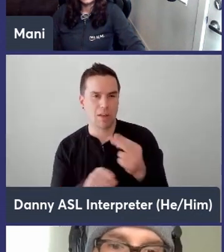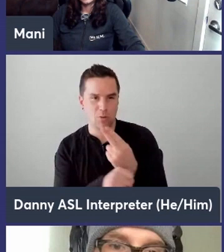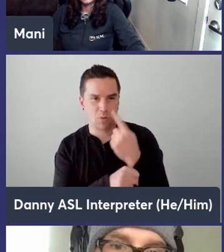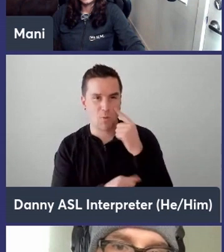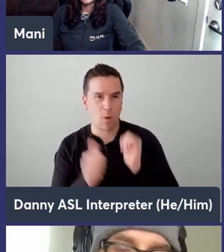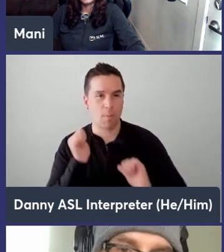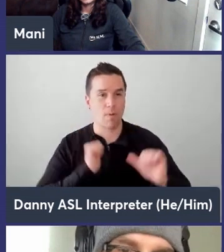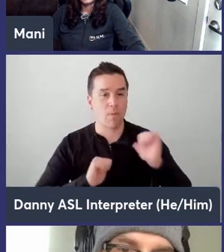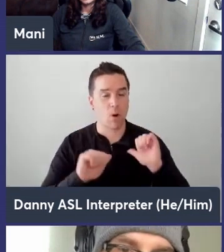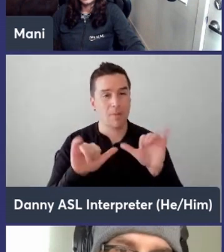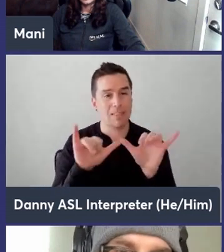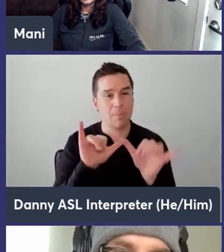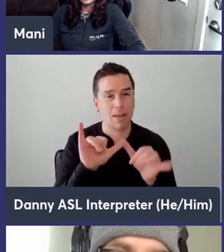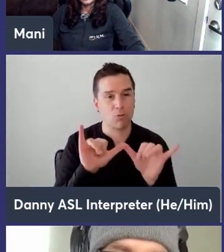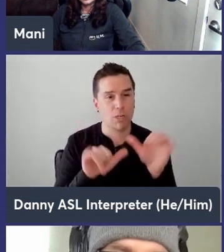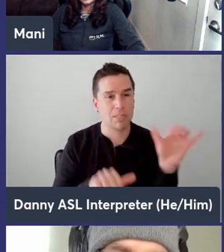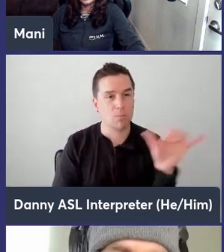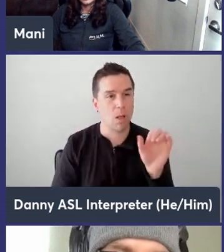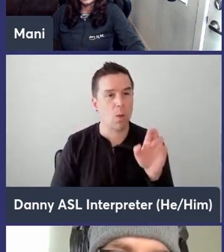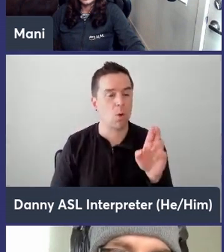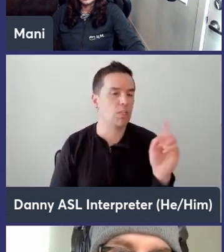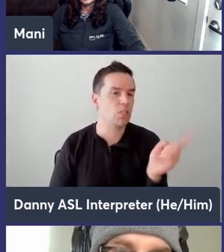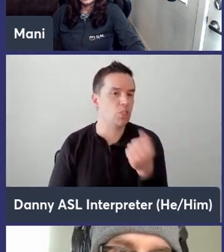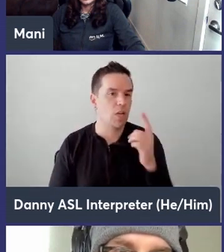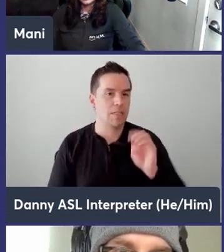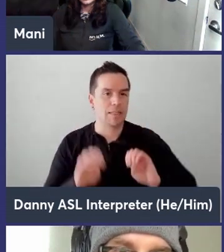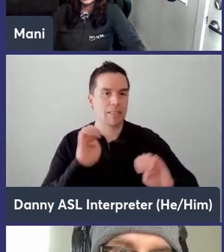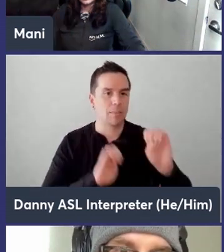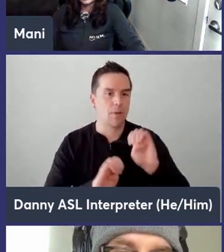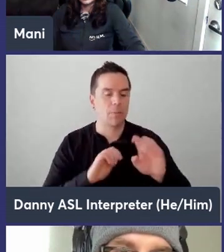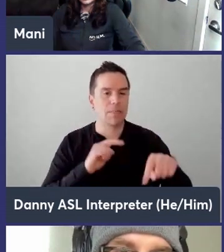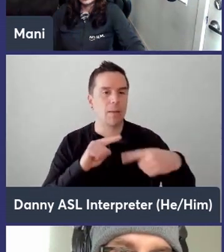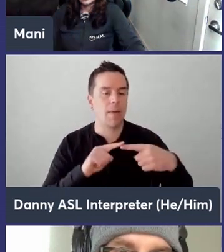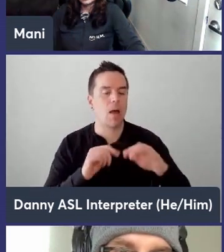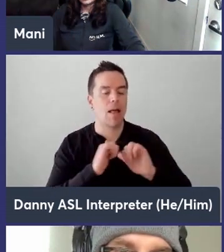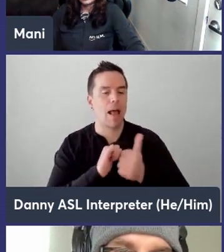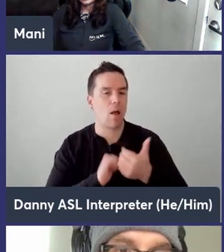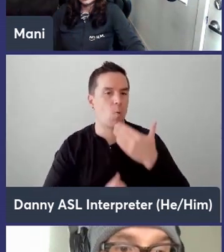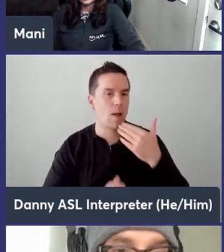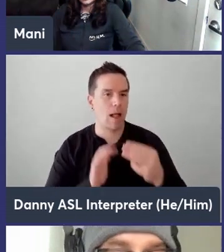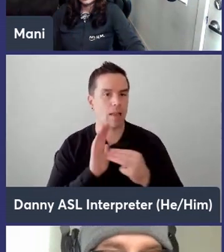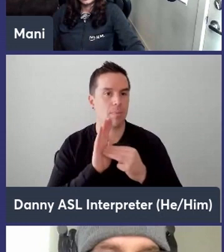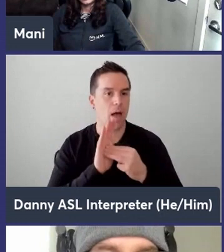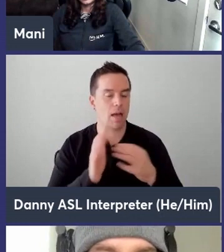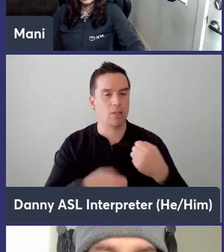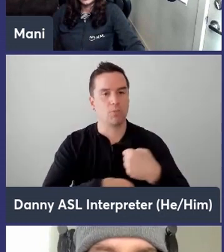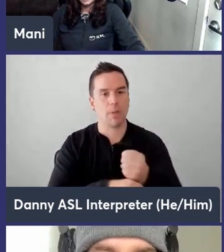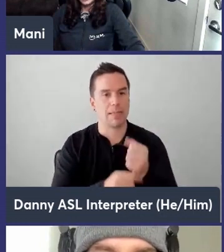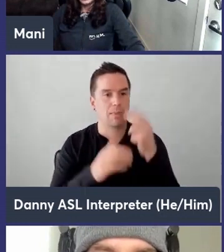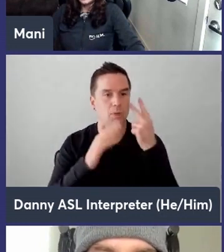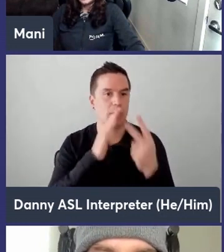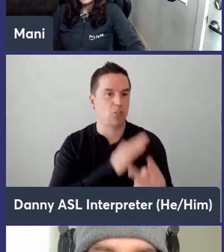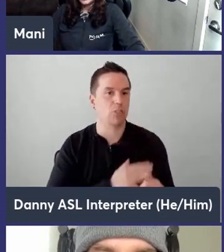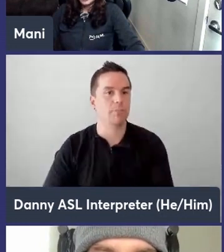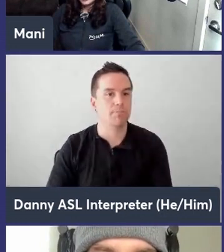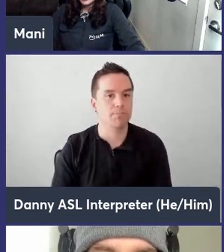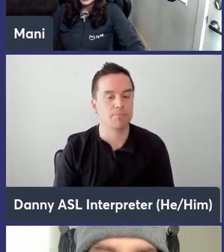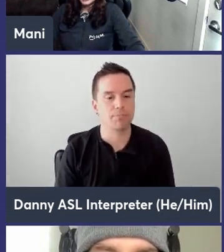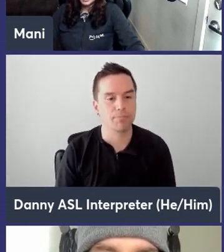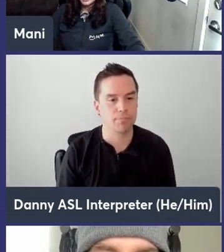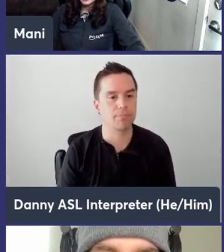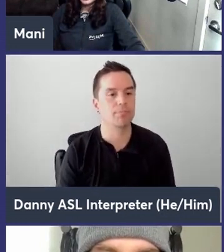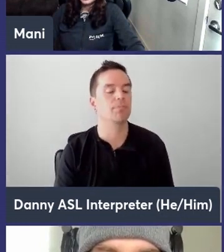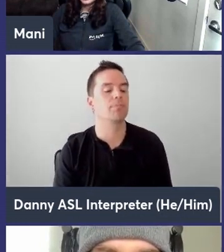strictly for running experiments against how well the model generates predictions? So